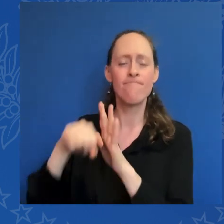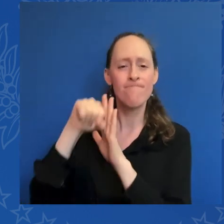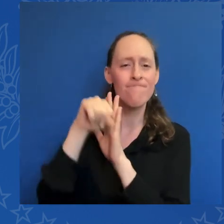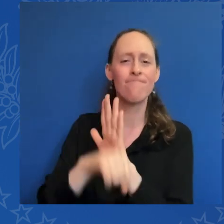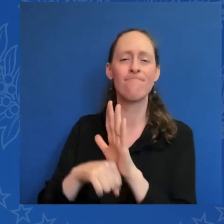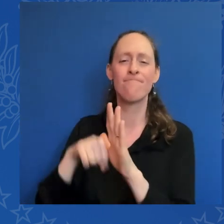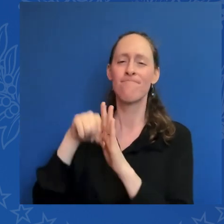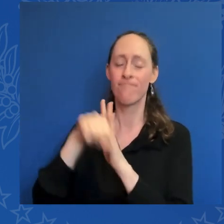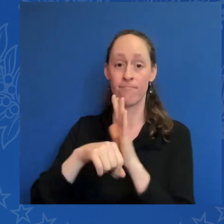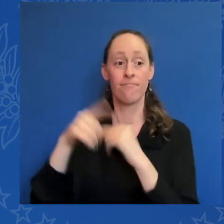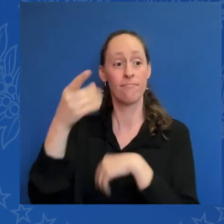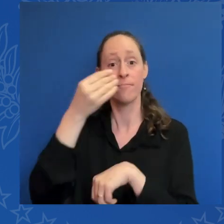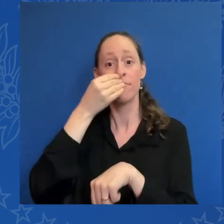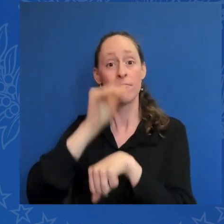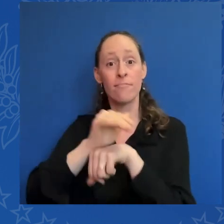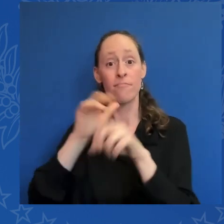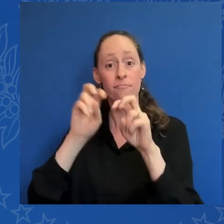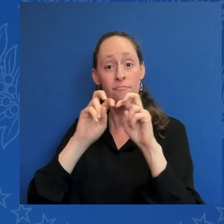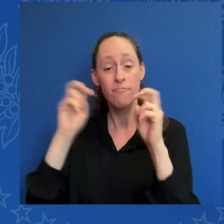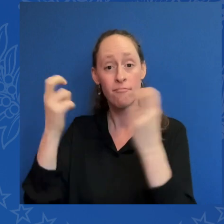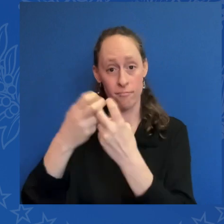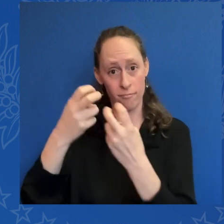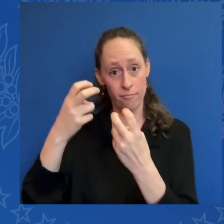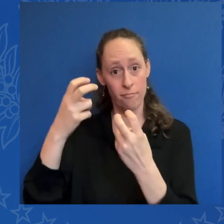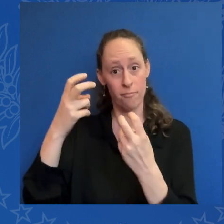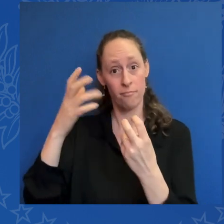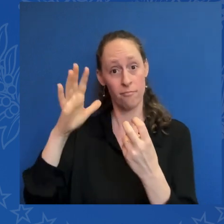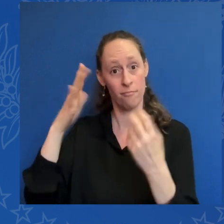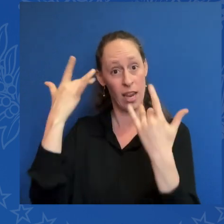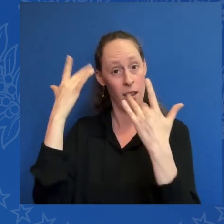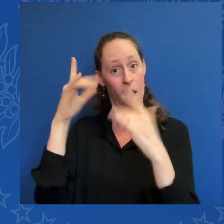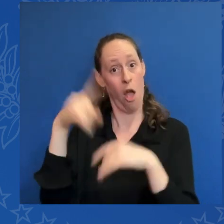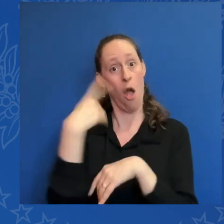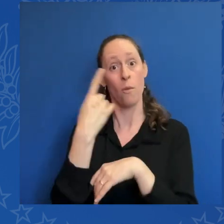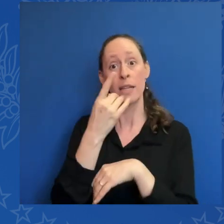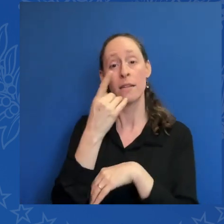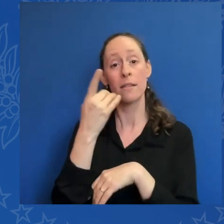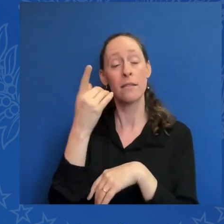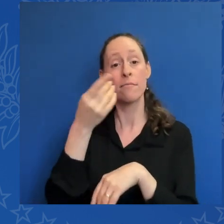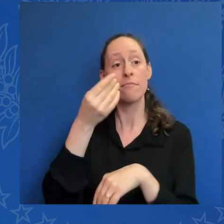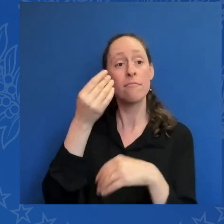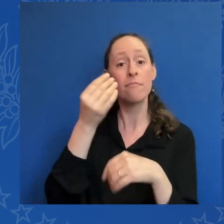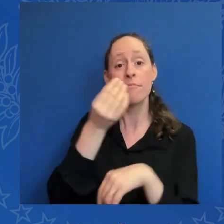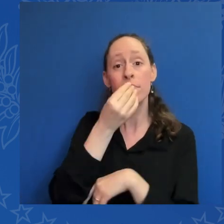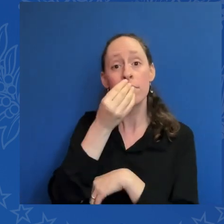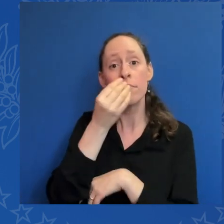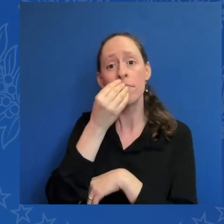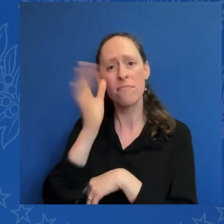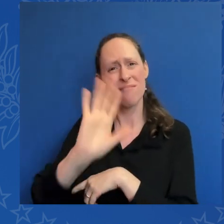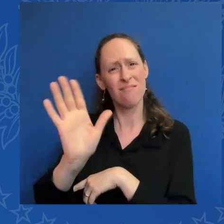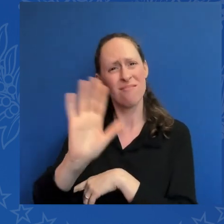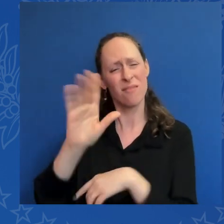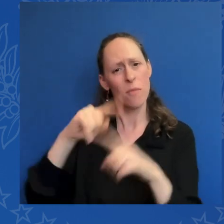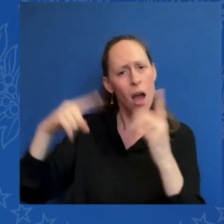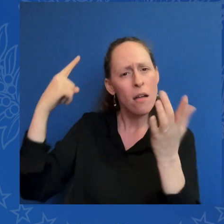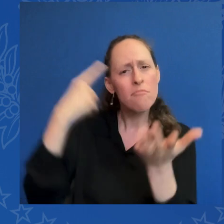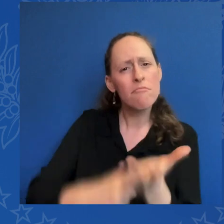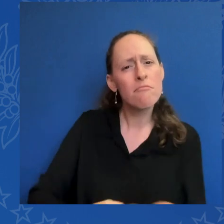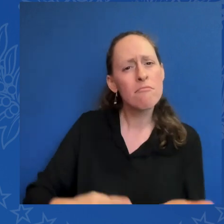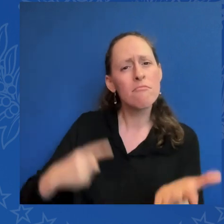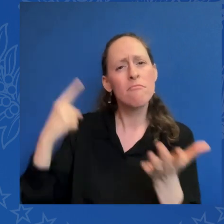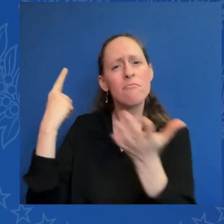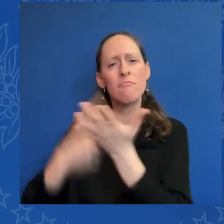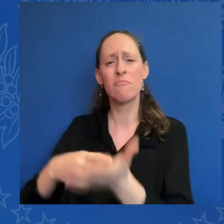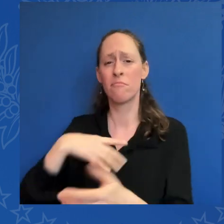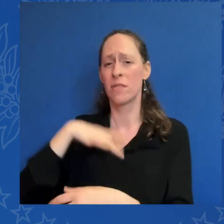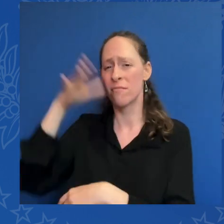discussions. And our dad worked like hell. And he'd come home from work and then go back. We'd have dinner at 6 o'clock. And it was a